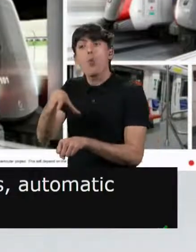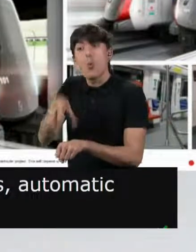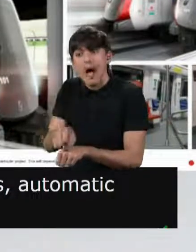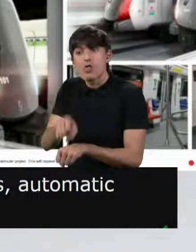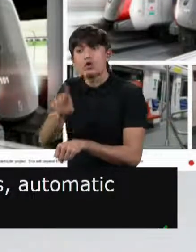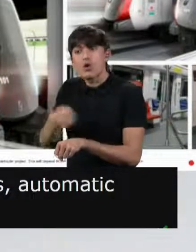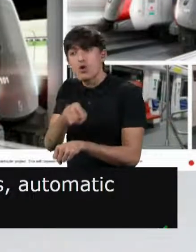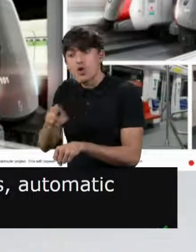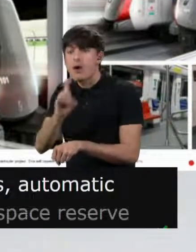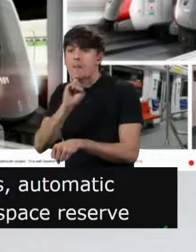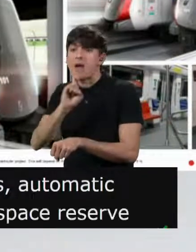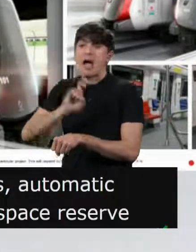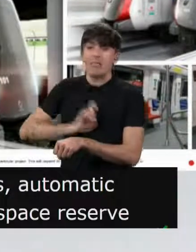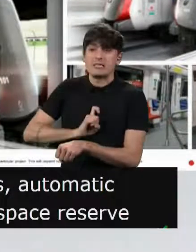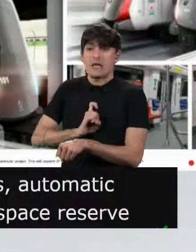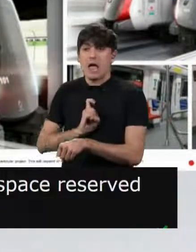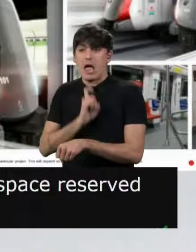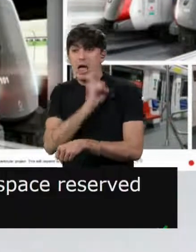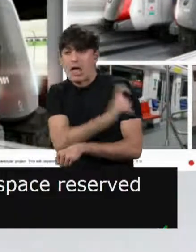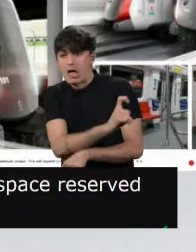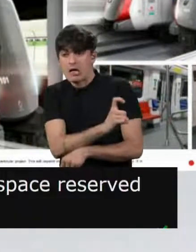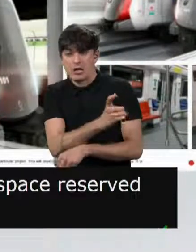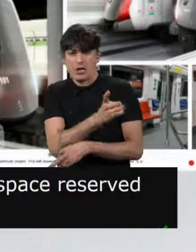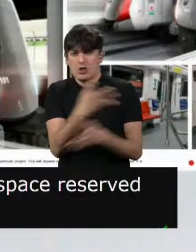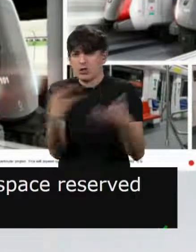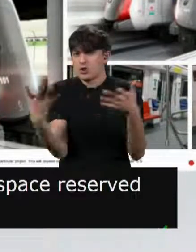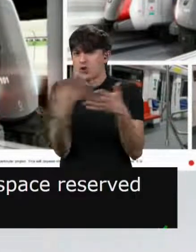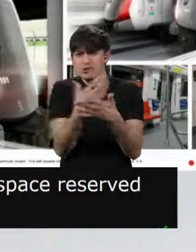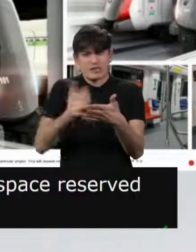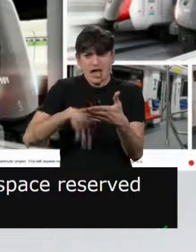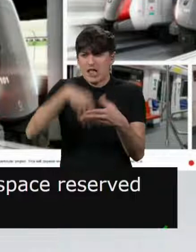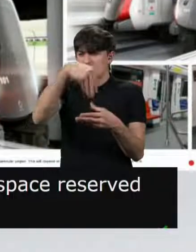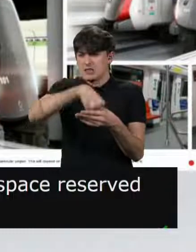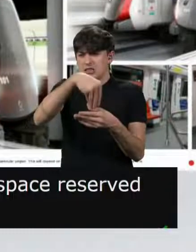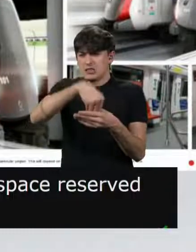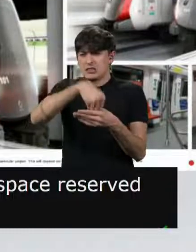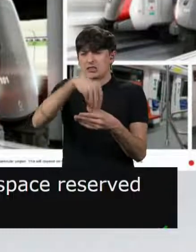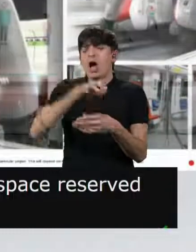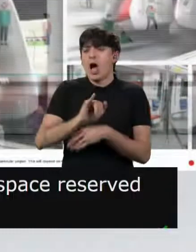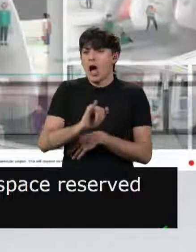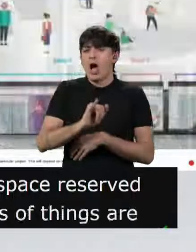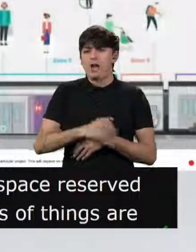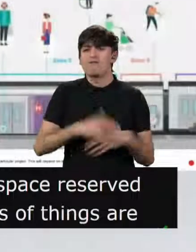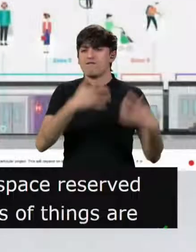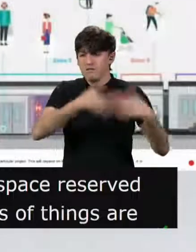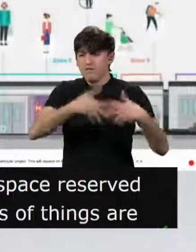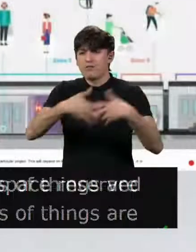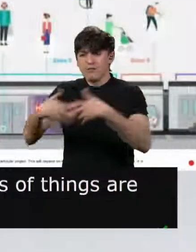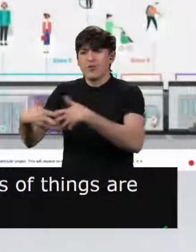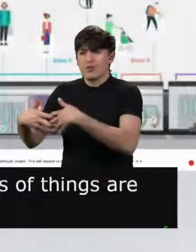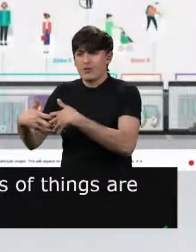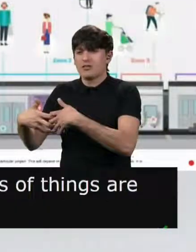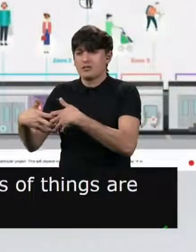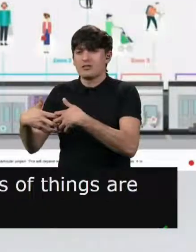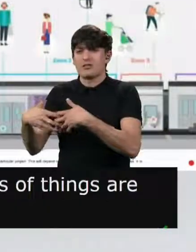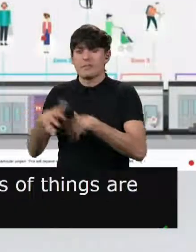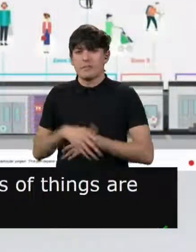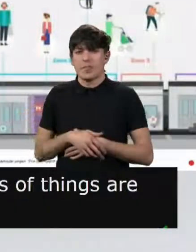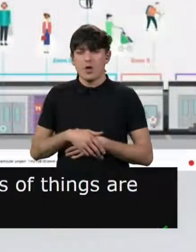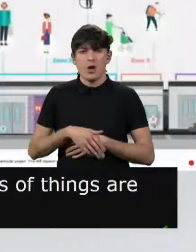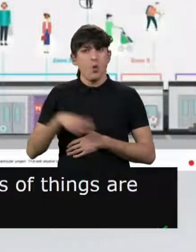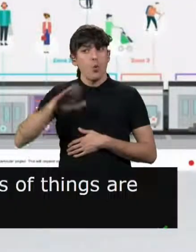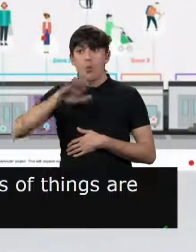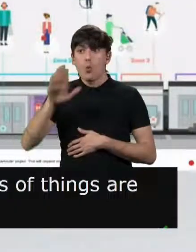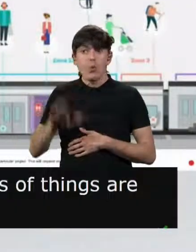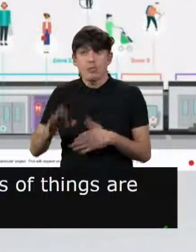wheelchair is taken or not. All of these types of things are integrated now directly in the way that we work. And